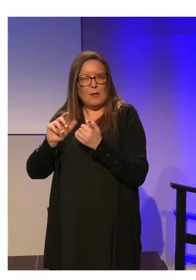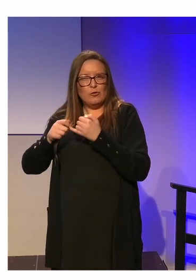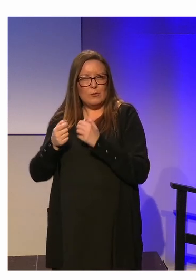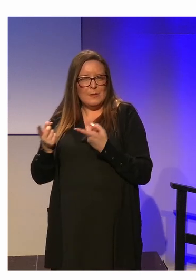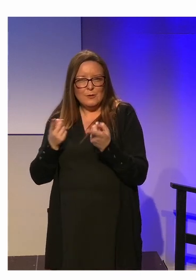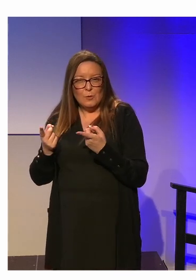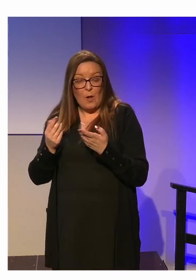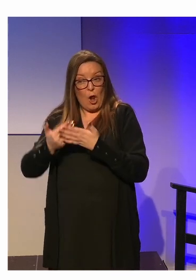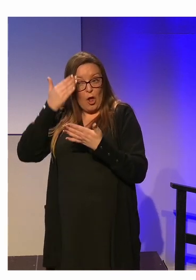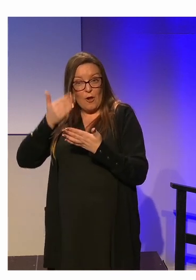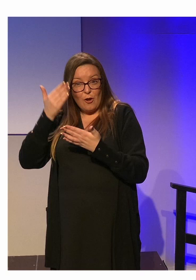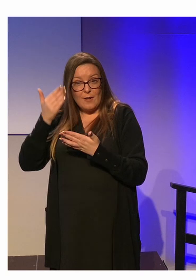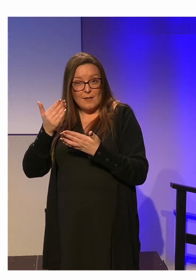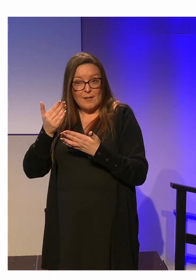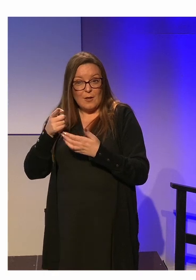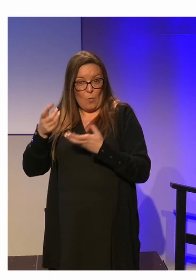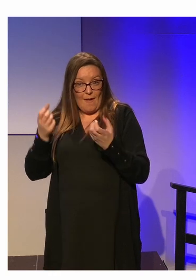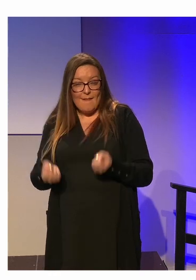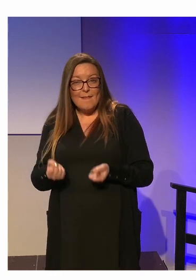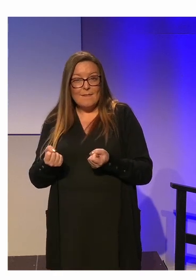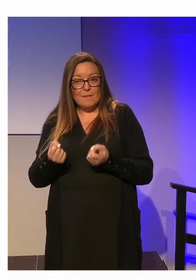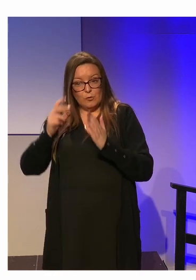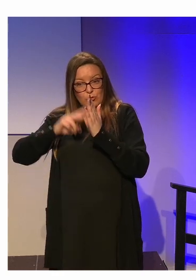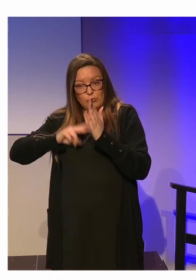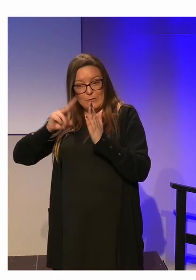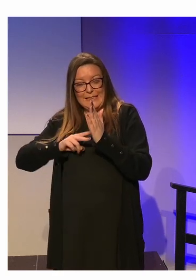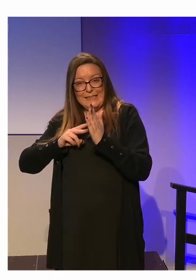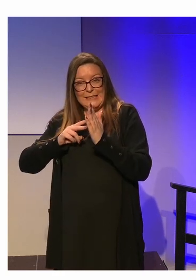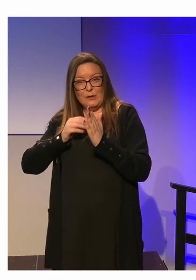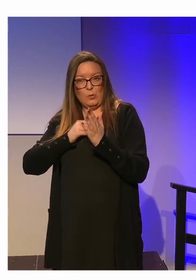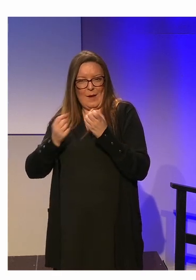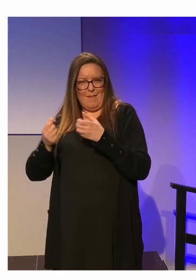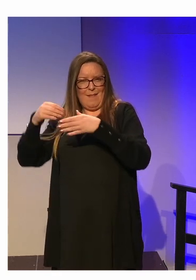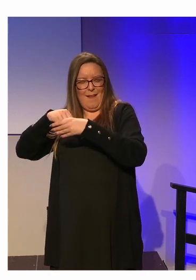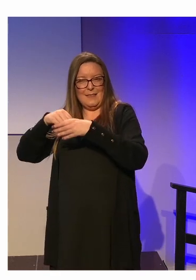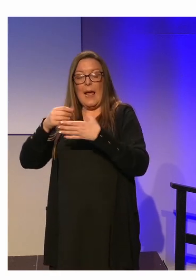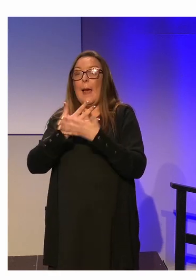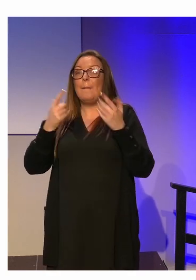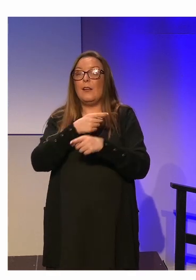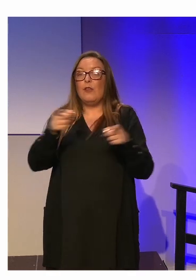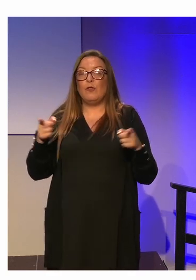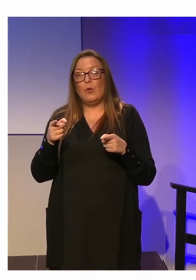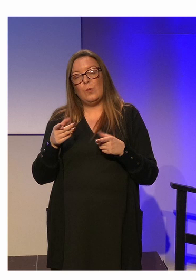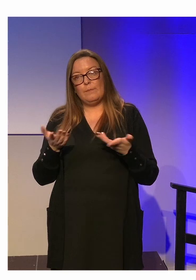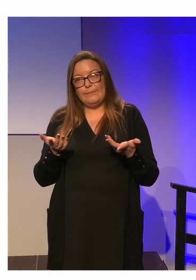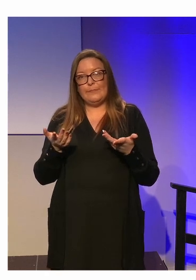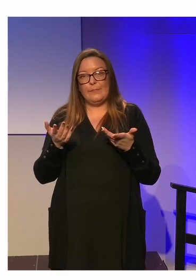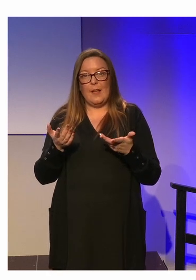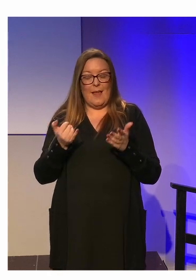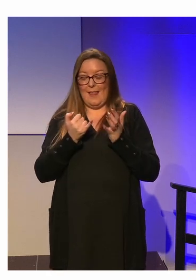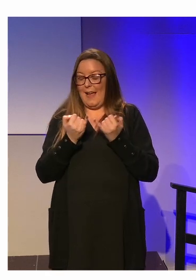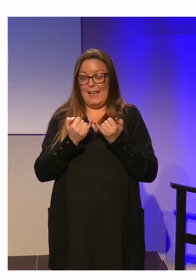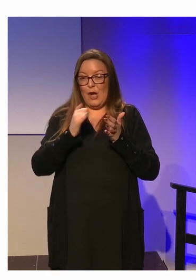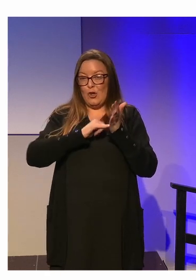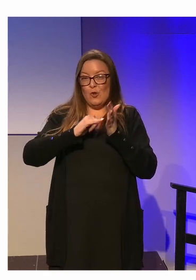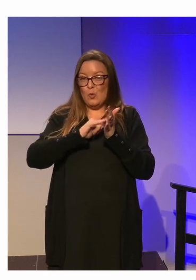learning? If it's learning, do you have to read to get content? How many of you absolutely just pick up, I mean, YouTube is amazing.